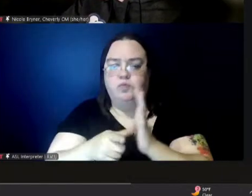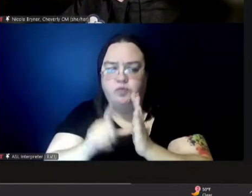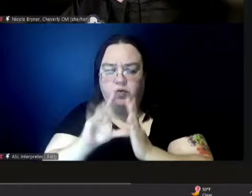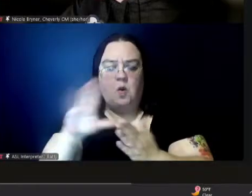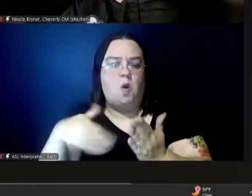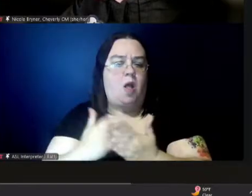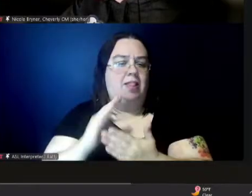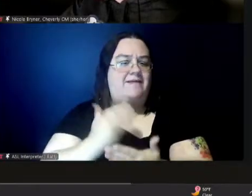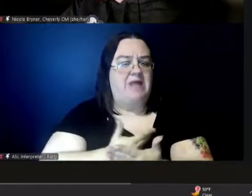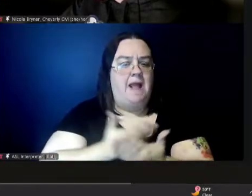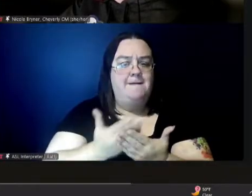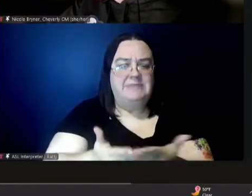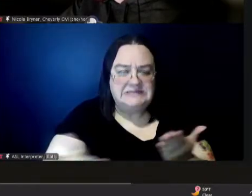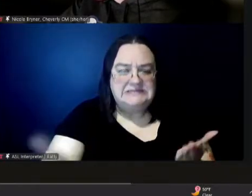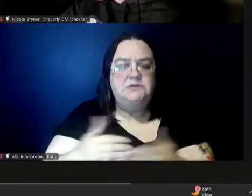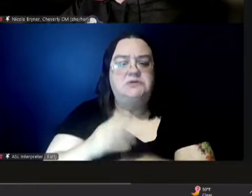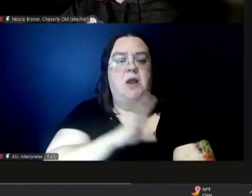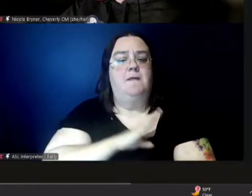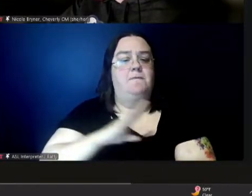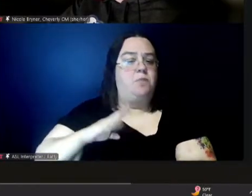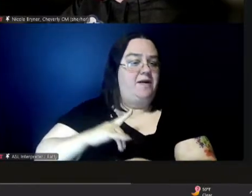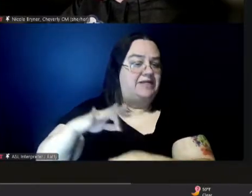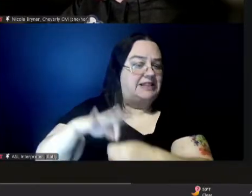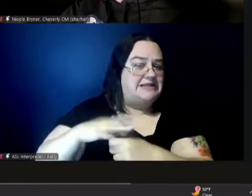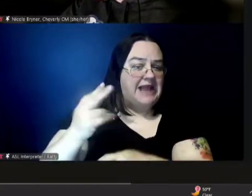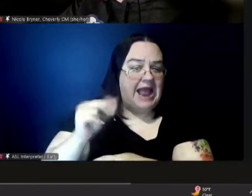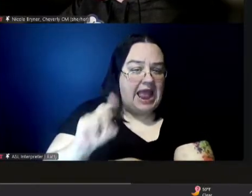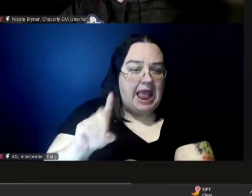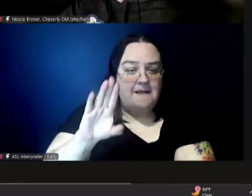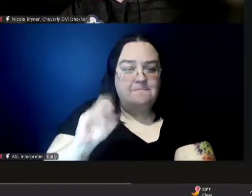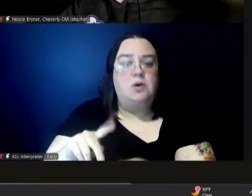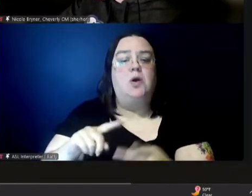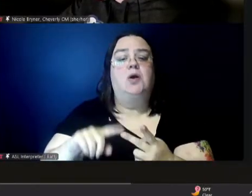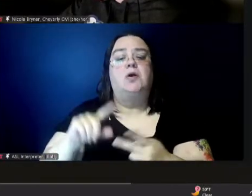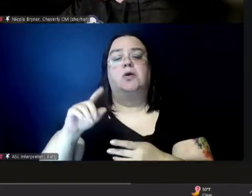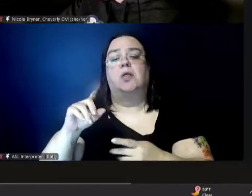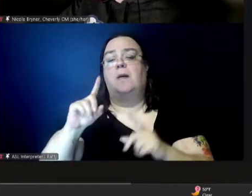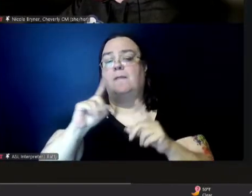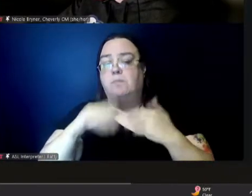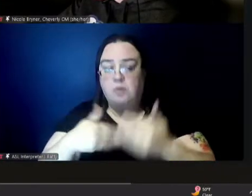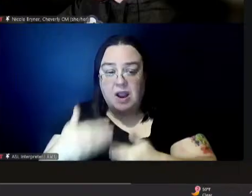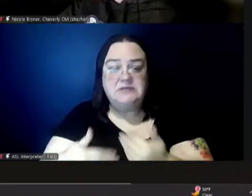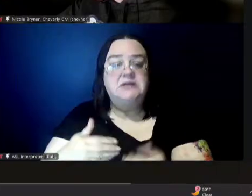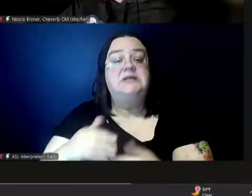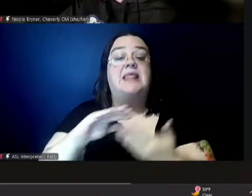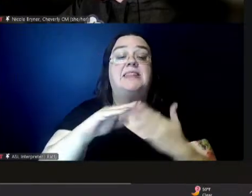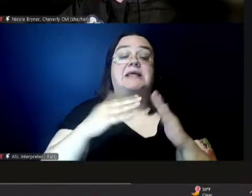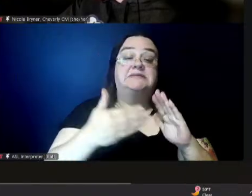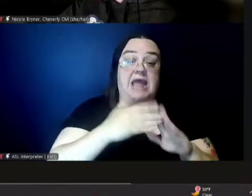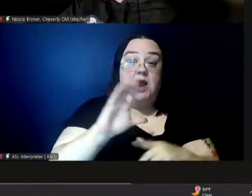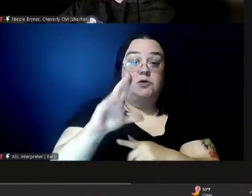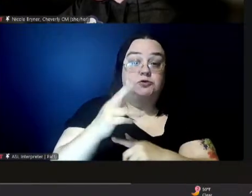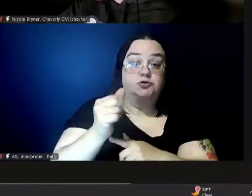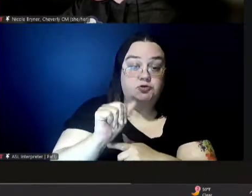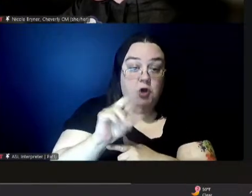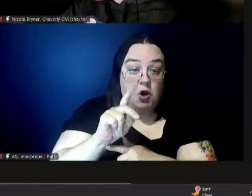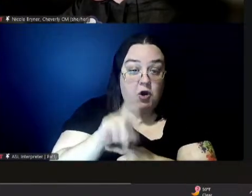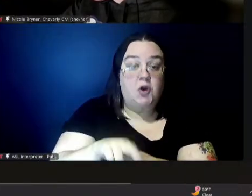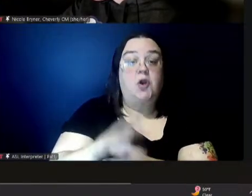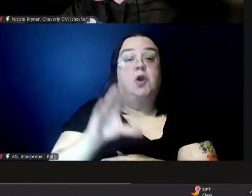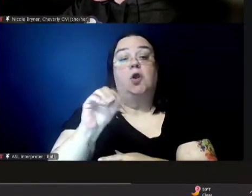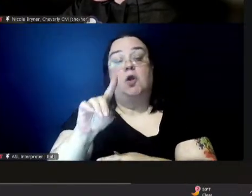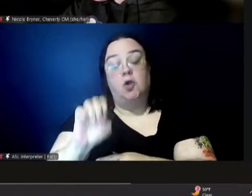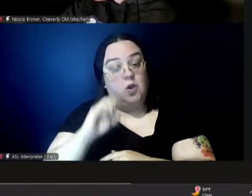processes, the town charter and code regarding elections, as well as some of the Maryland State Code. We have not yet